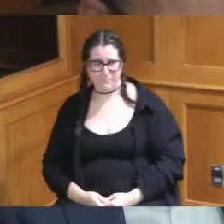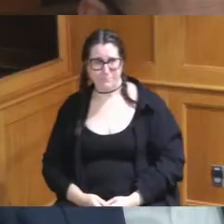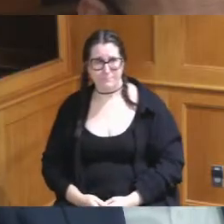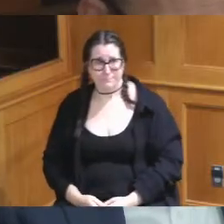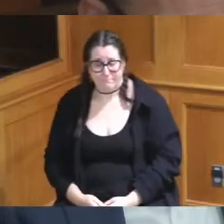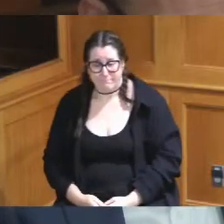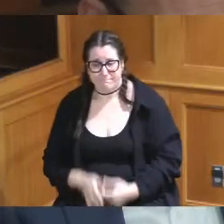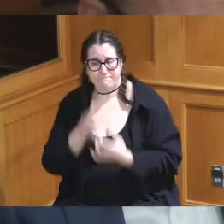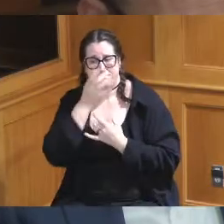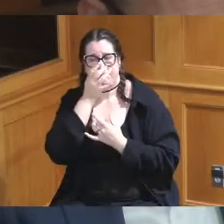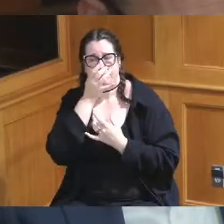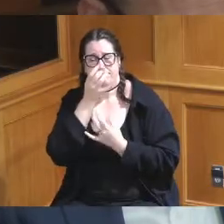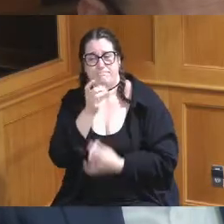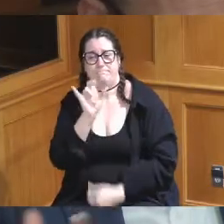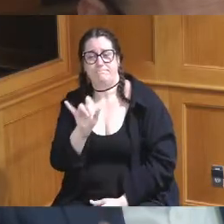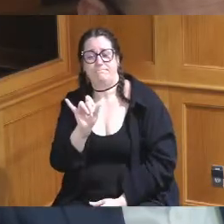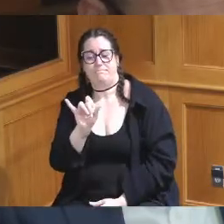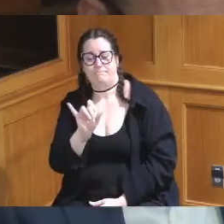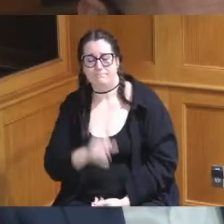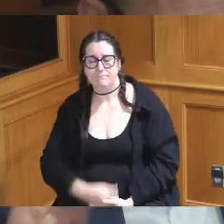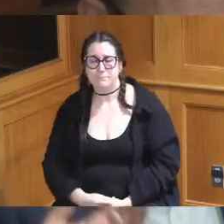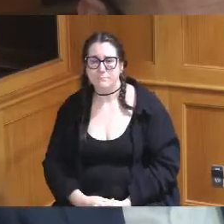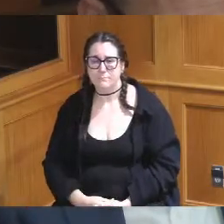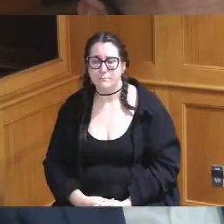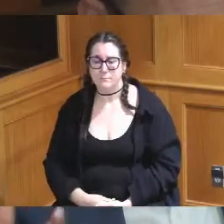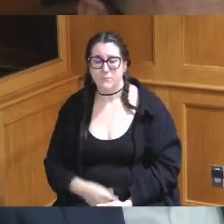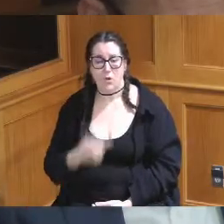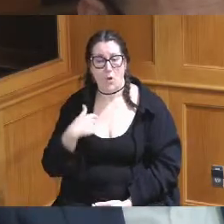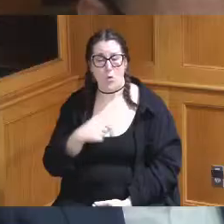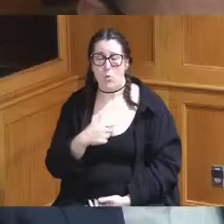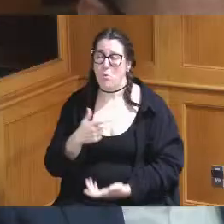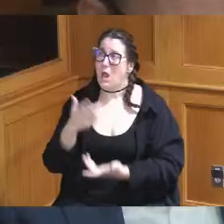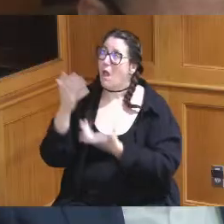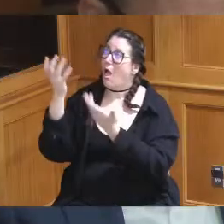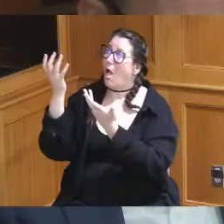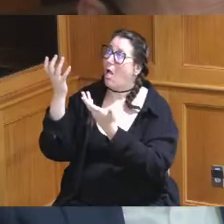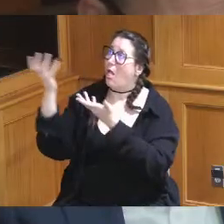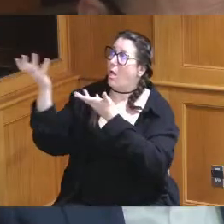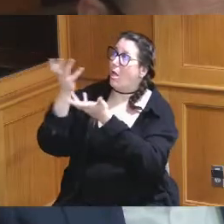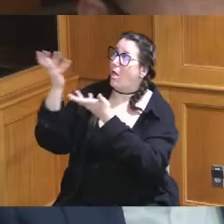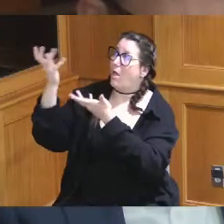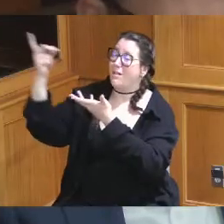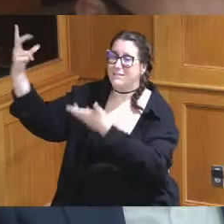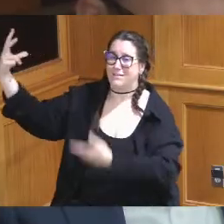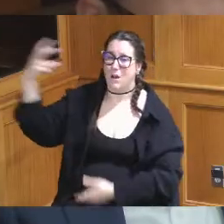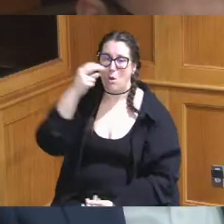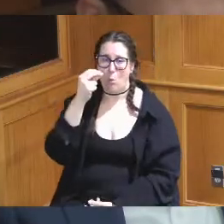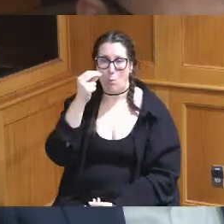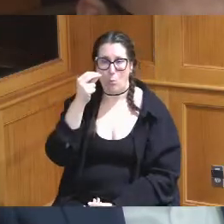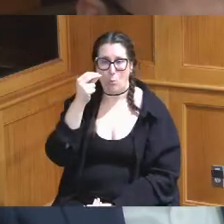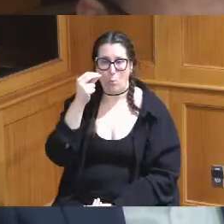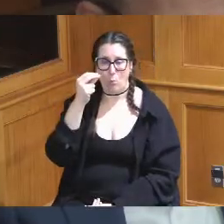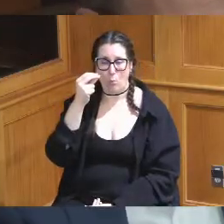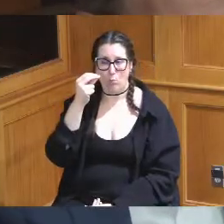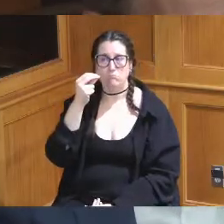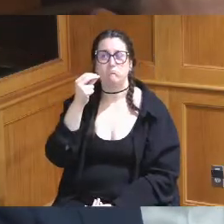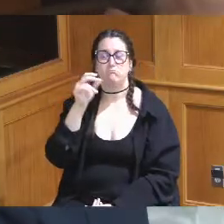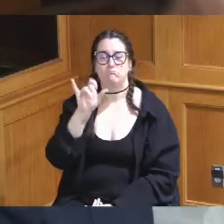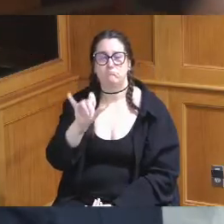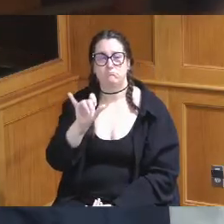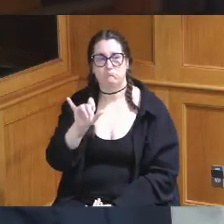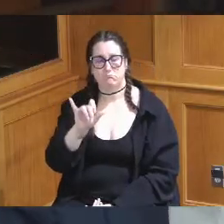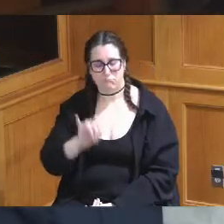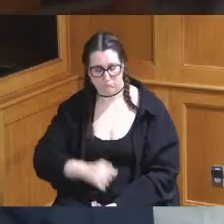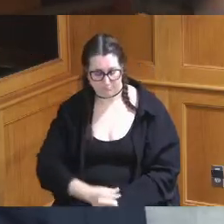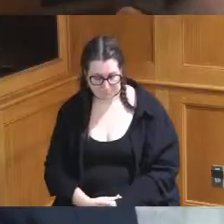That's interesting. Even though they said we went up there and we lobbied and all that, they said no. They said no.